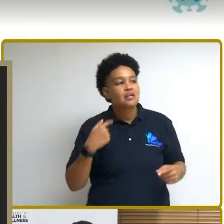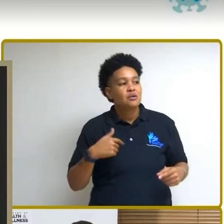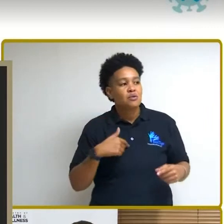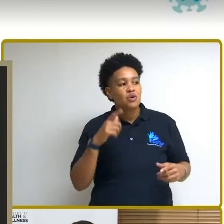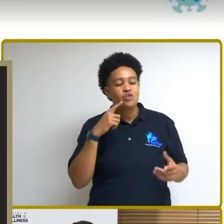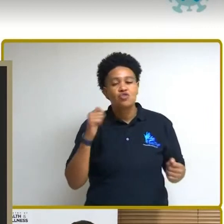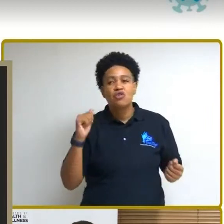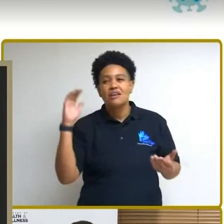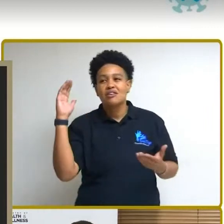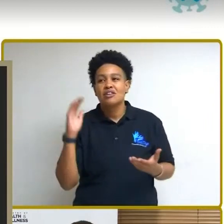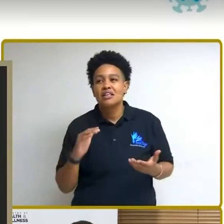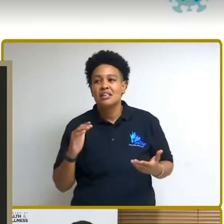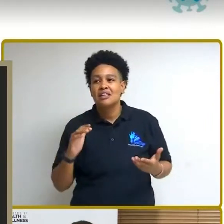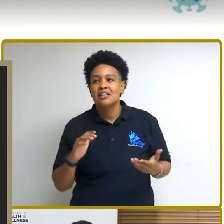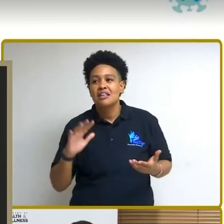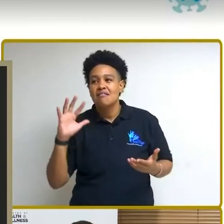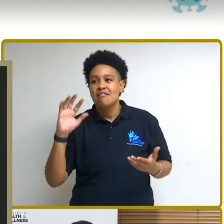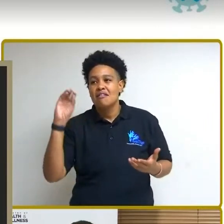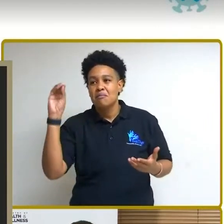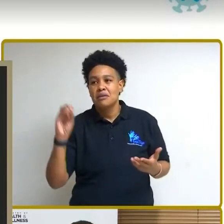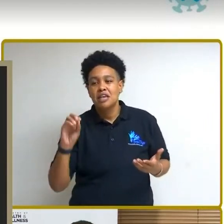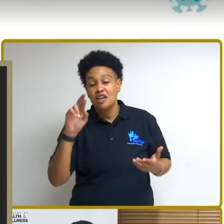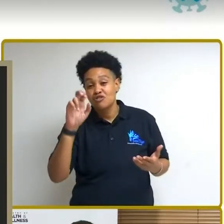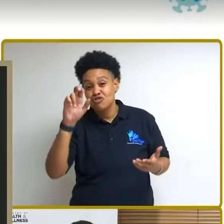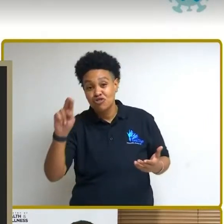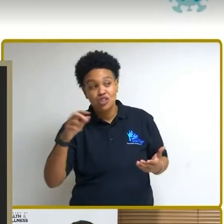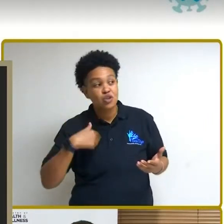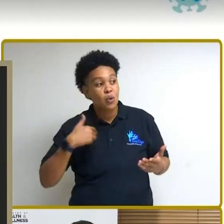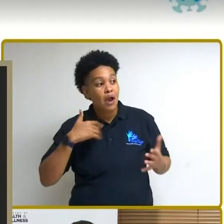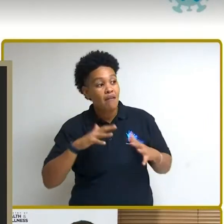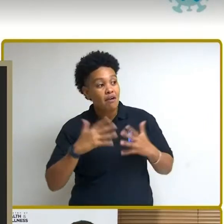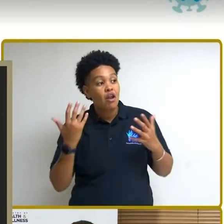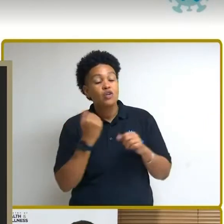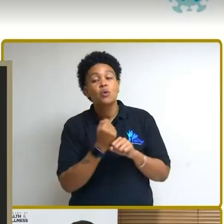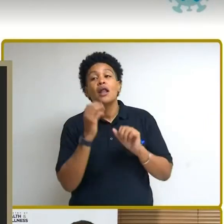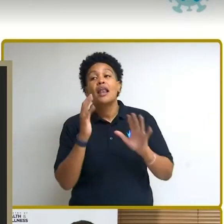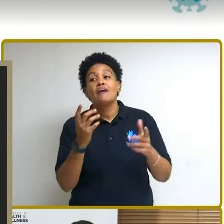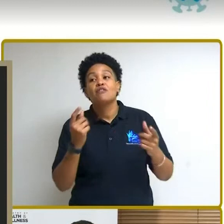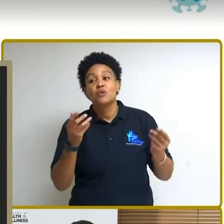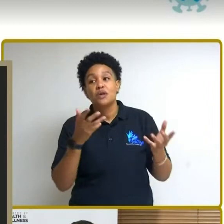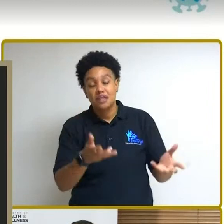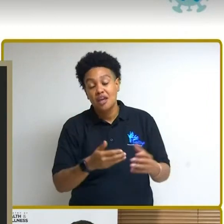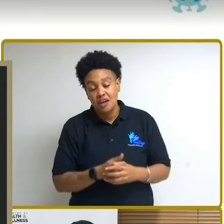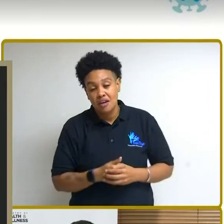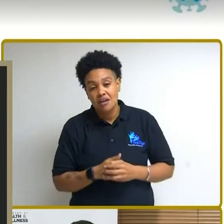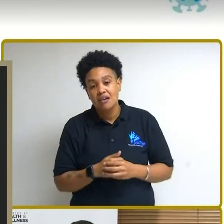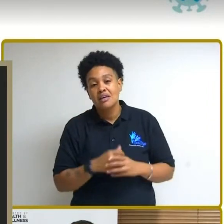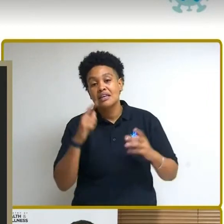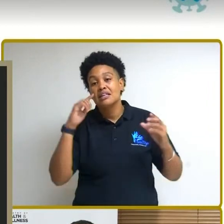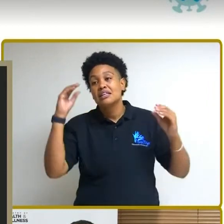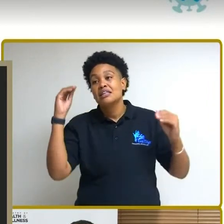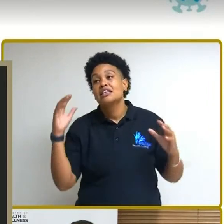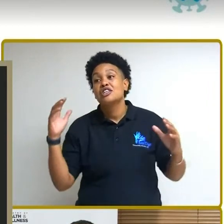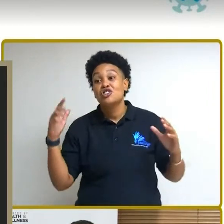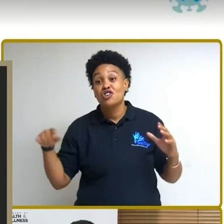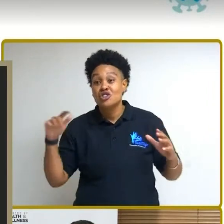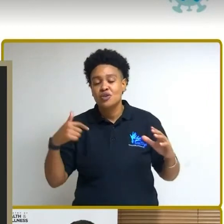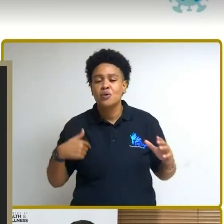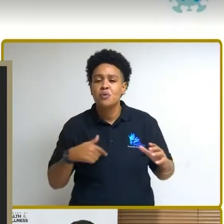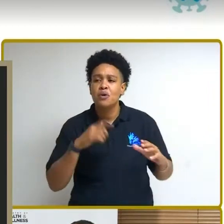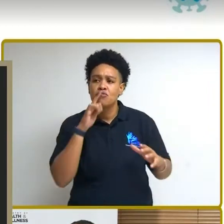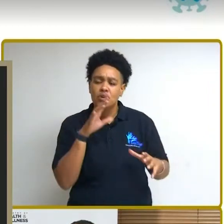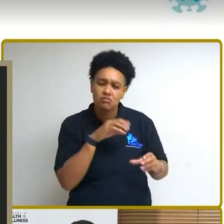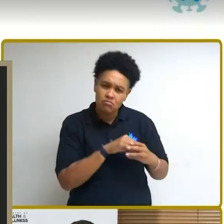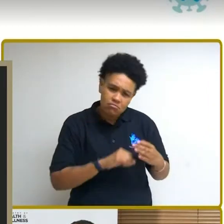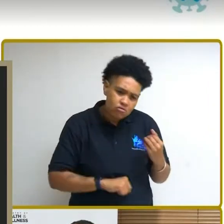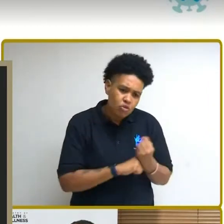get that down to in the 5% region. So we have a lot of work to be done there. And the teaching profession, we are on